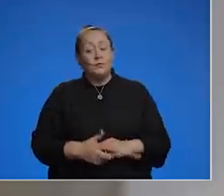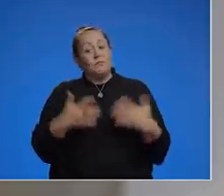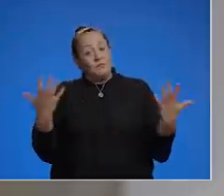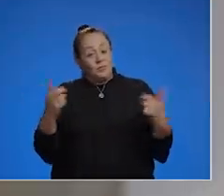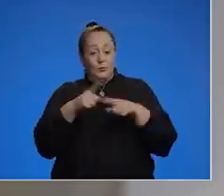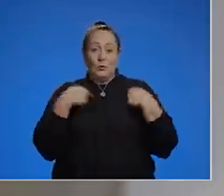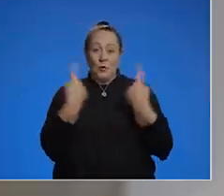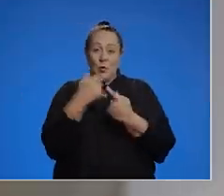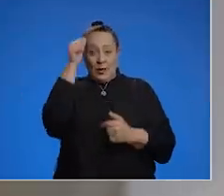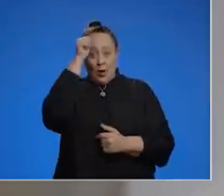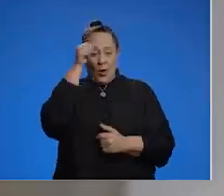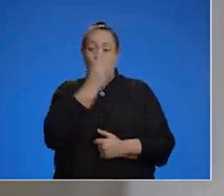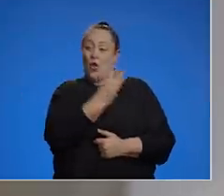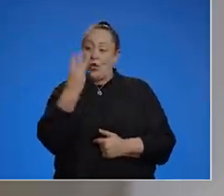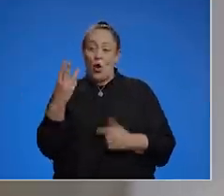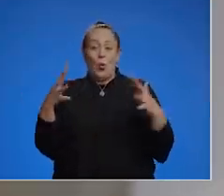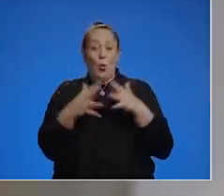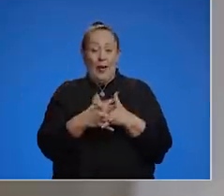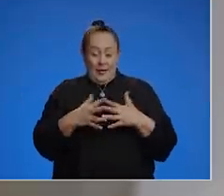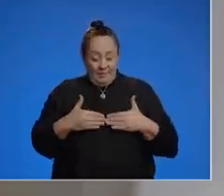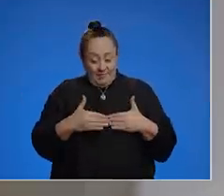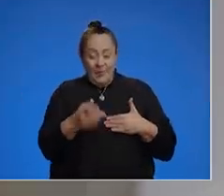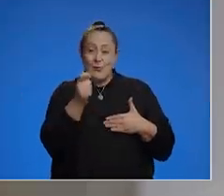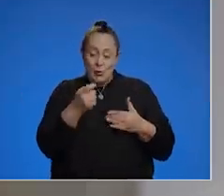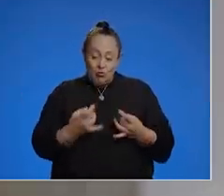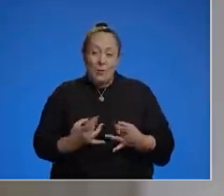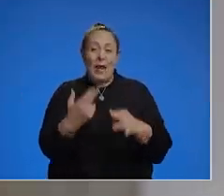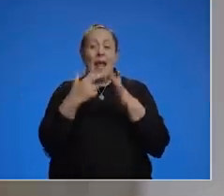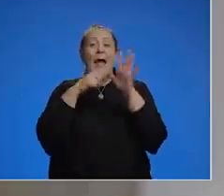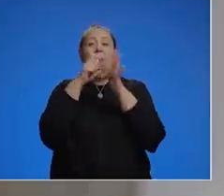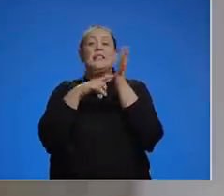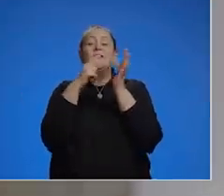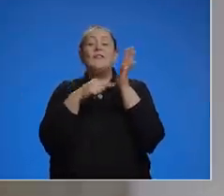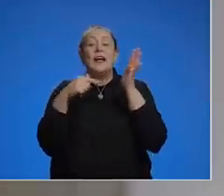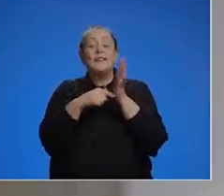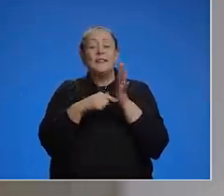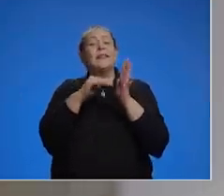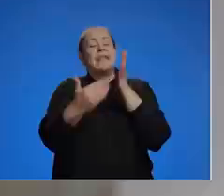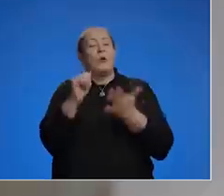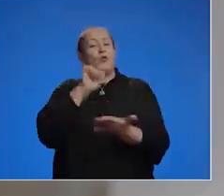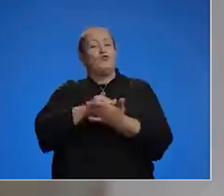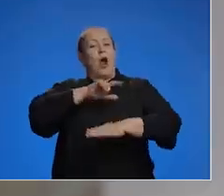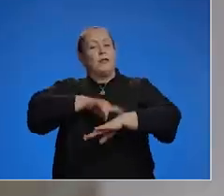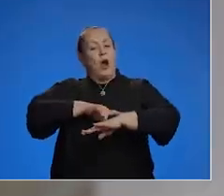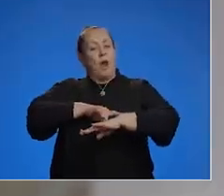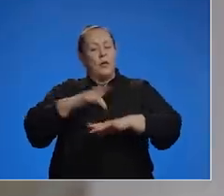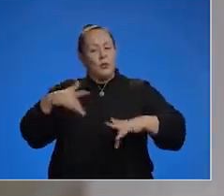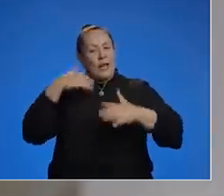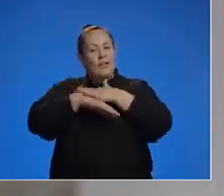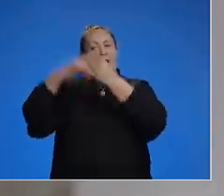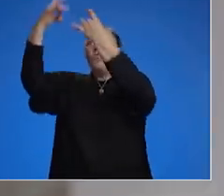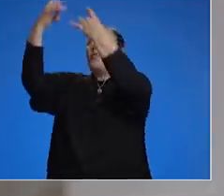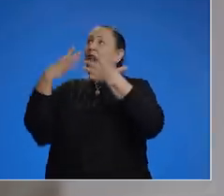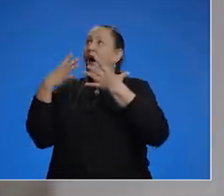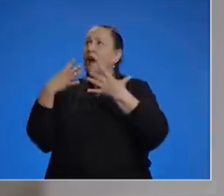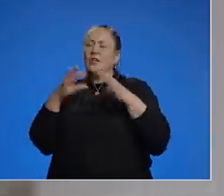now, in this 33rd week, as we approach Advent, now is the favourable time to live in the light and not